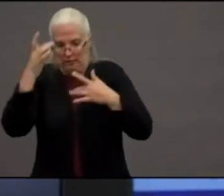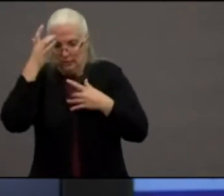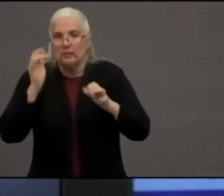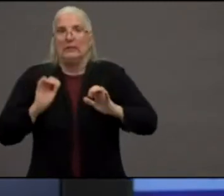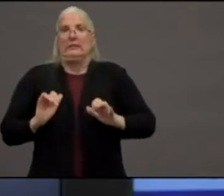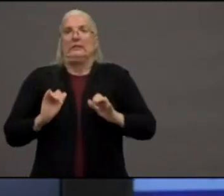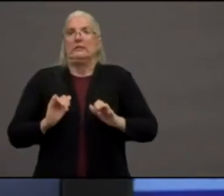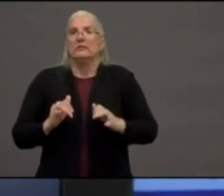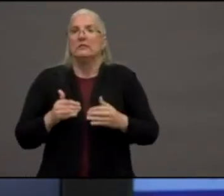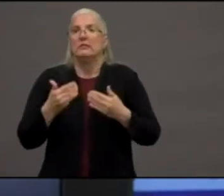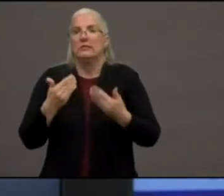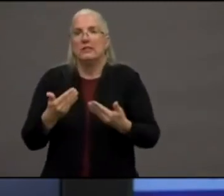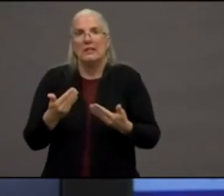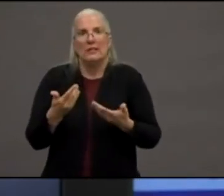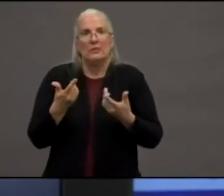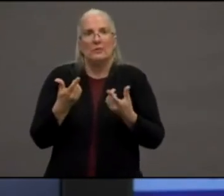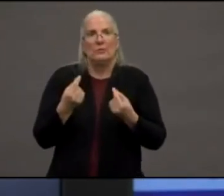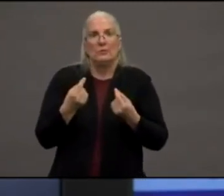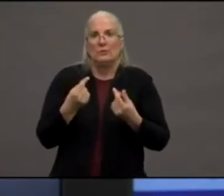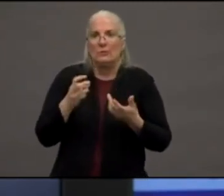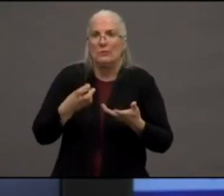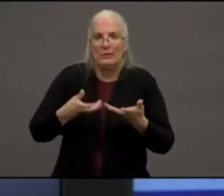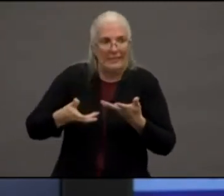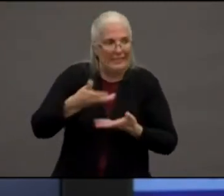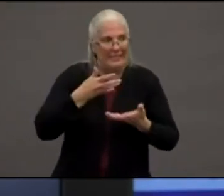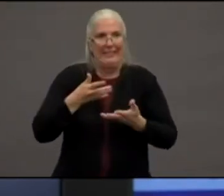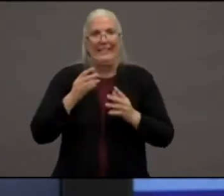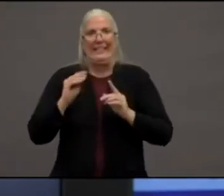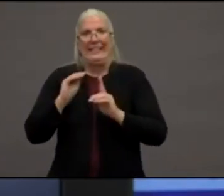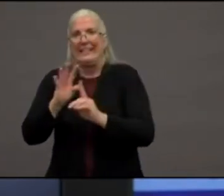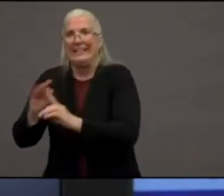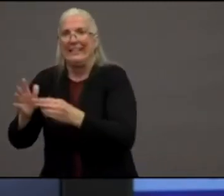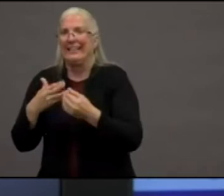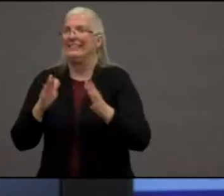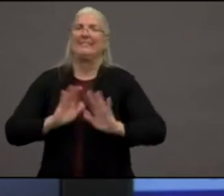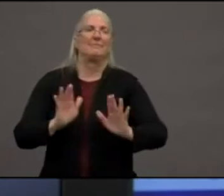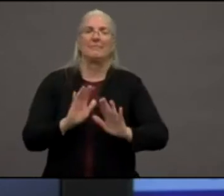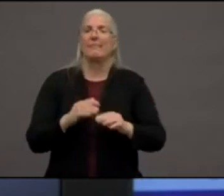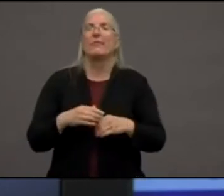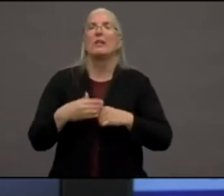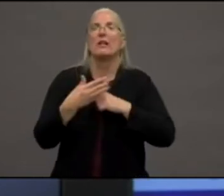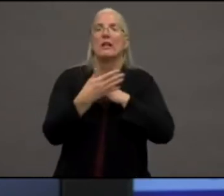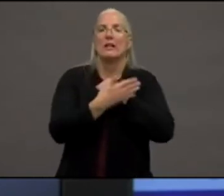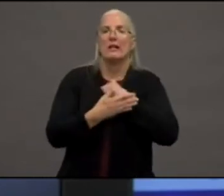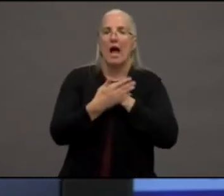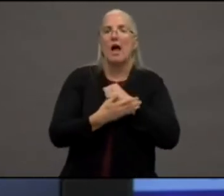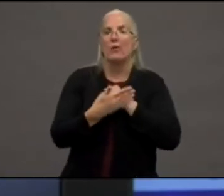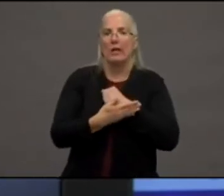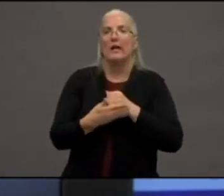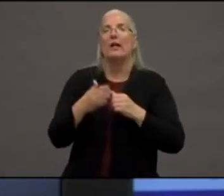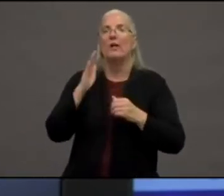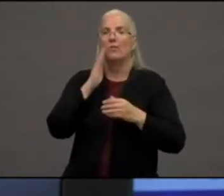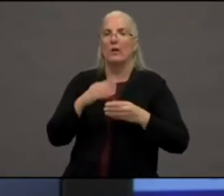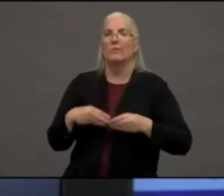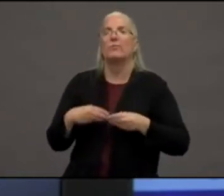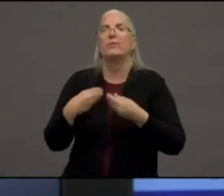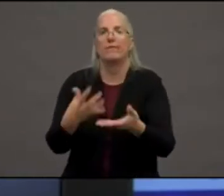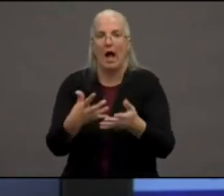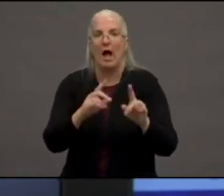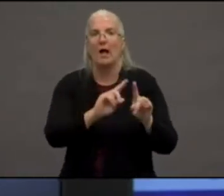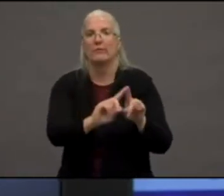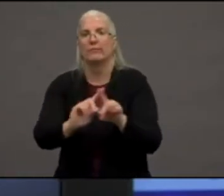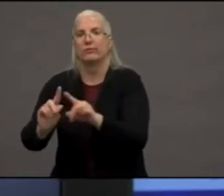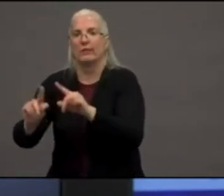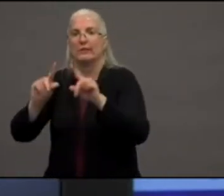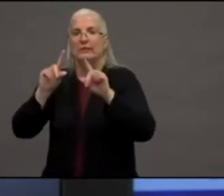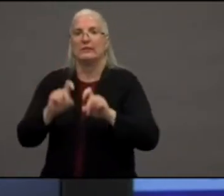provided a statement saying that those counties that are providing a lot of tests, which is who we are at this point in